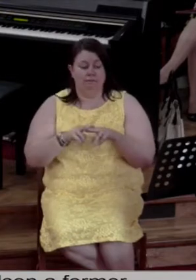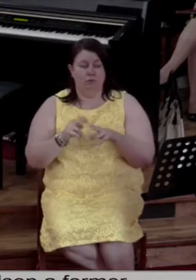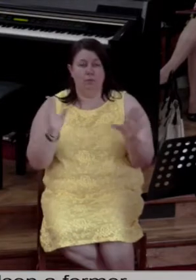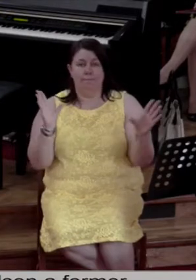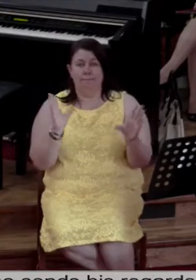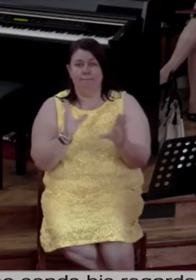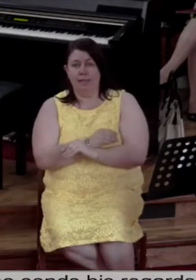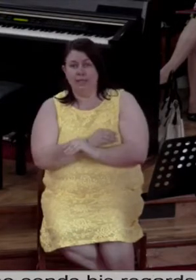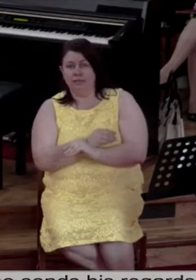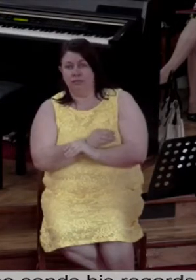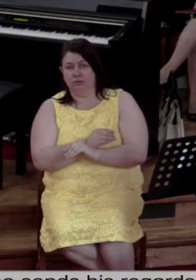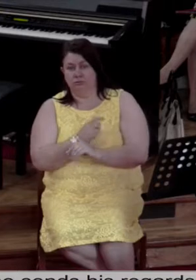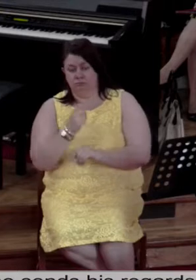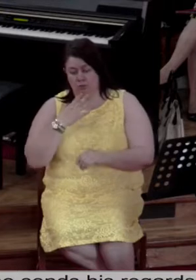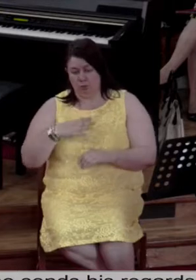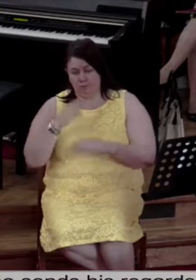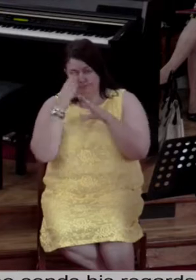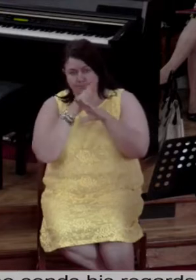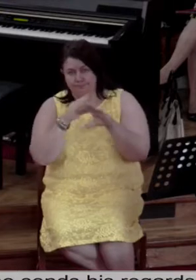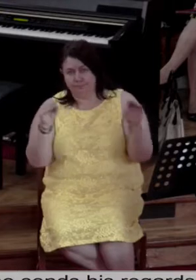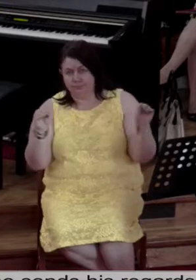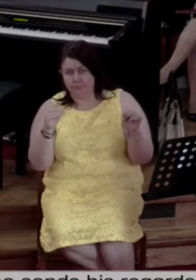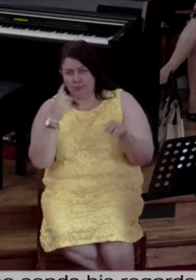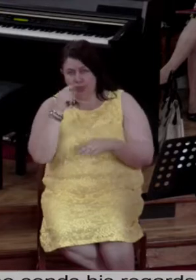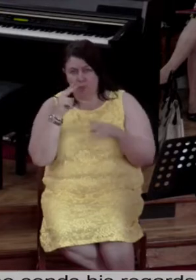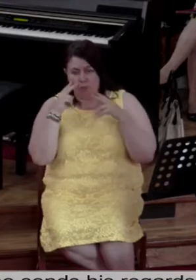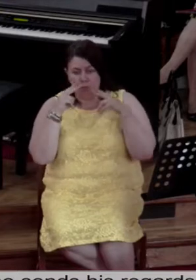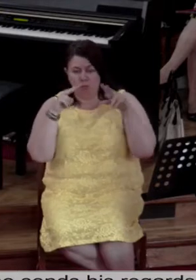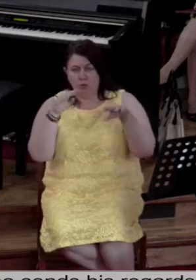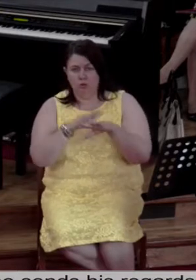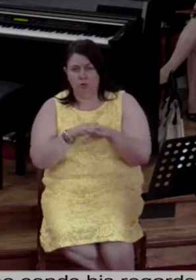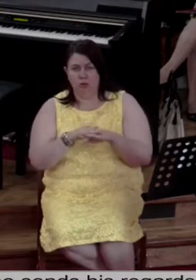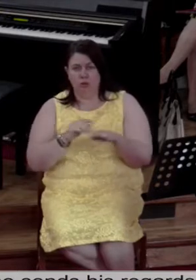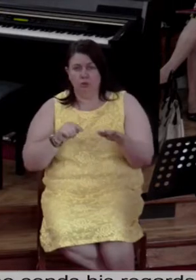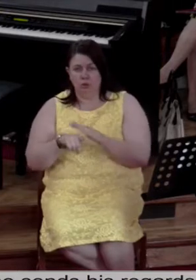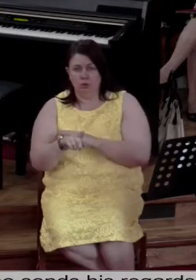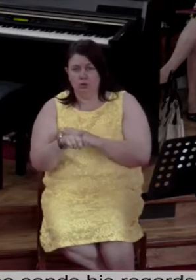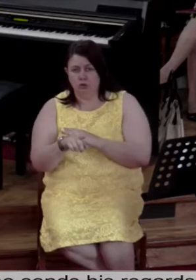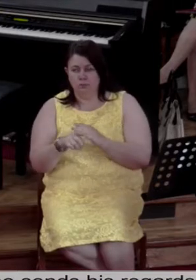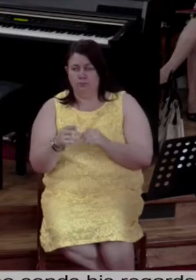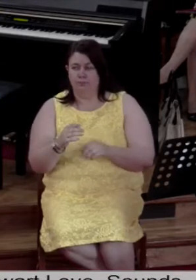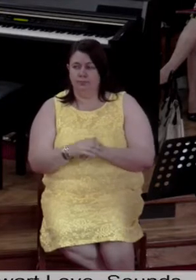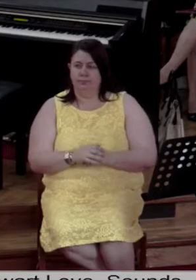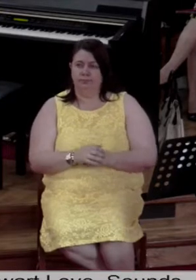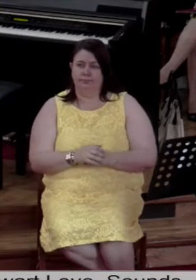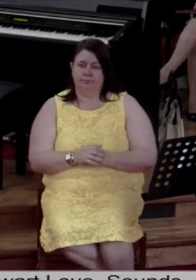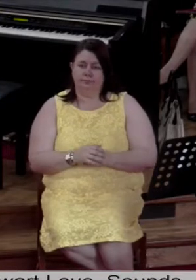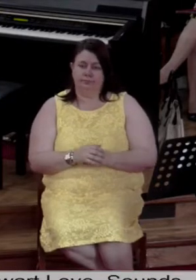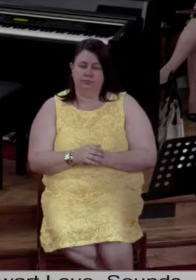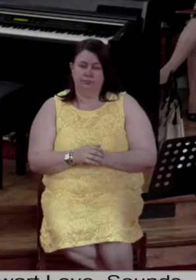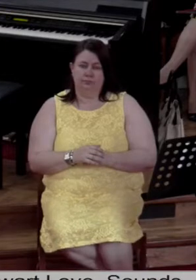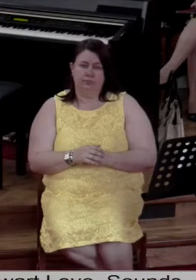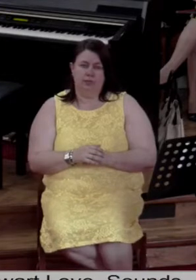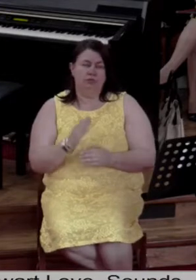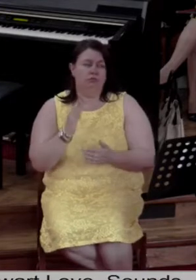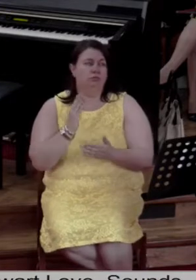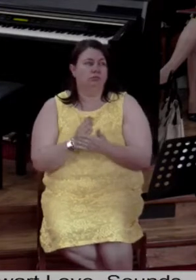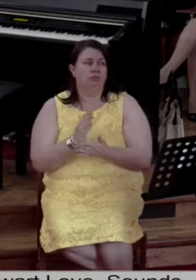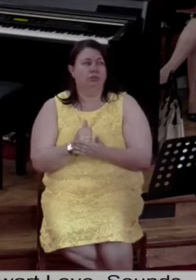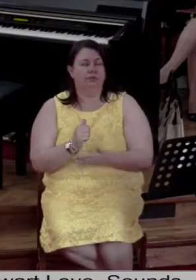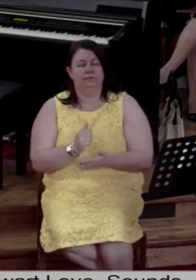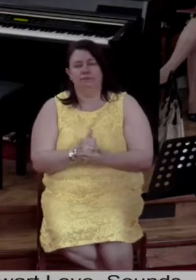I really encourage you to go and watch it on our YouTube channel if you have internet access. It was